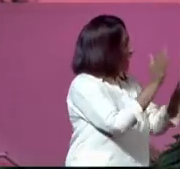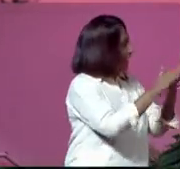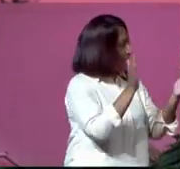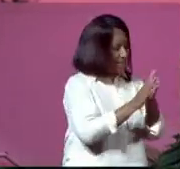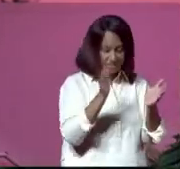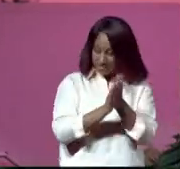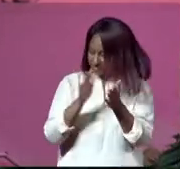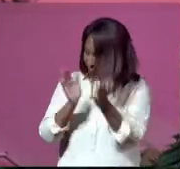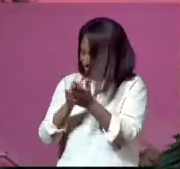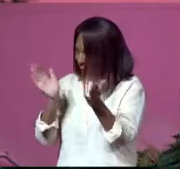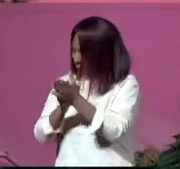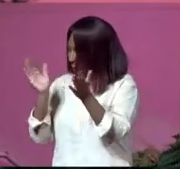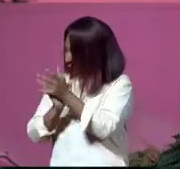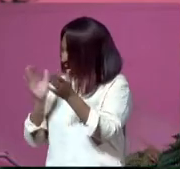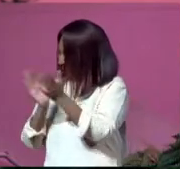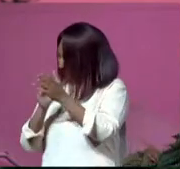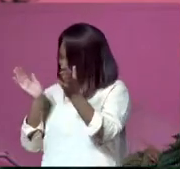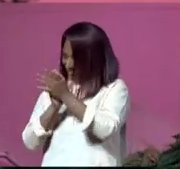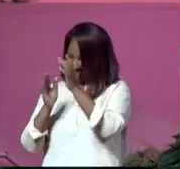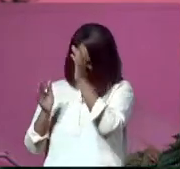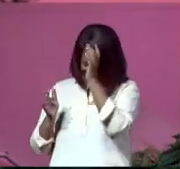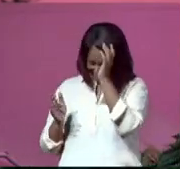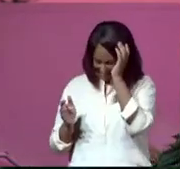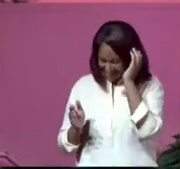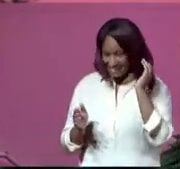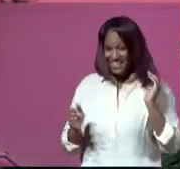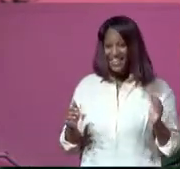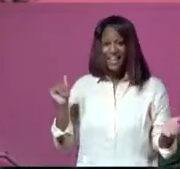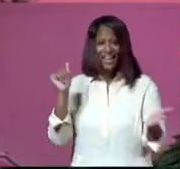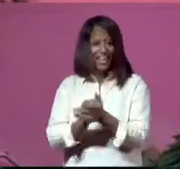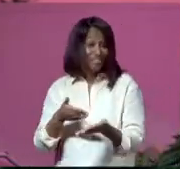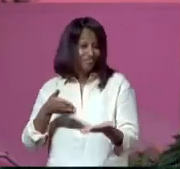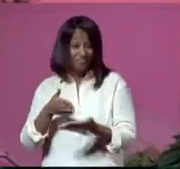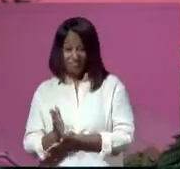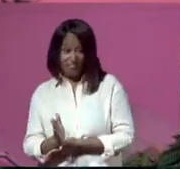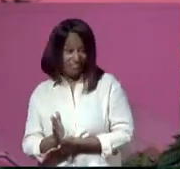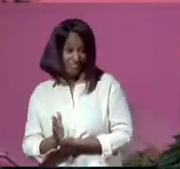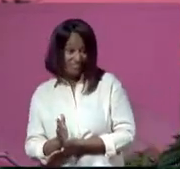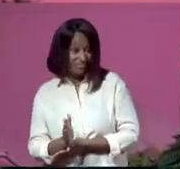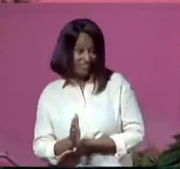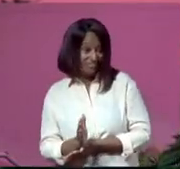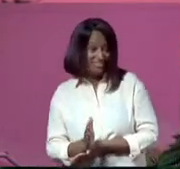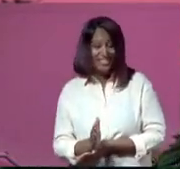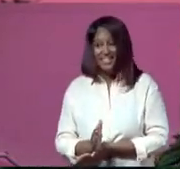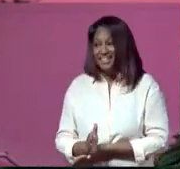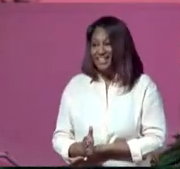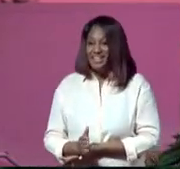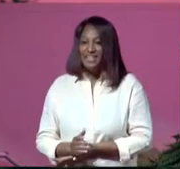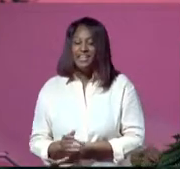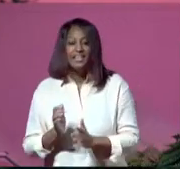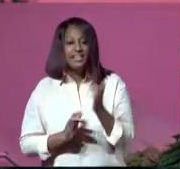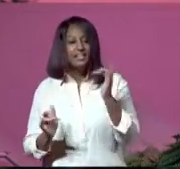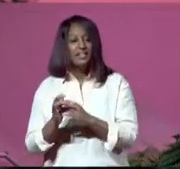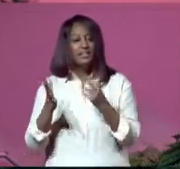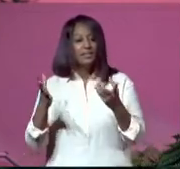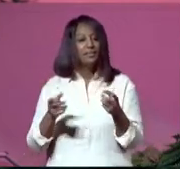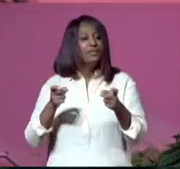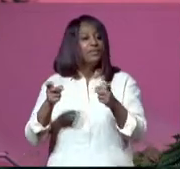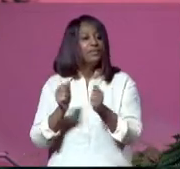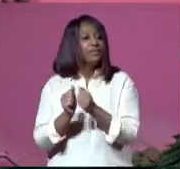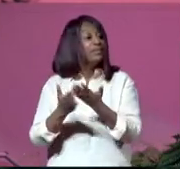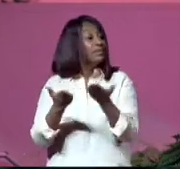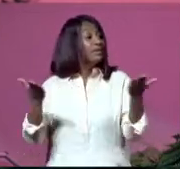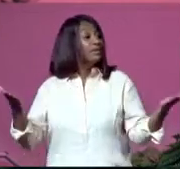That's all right, y'all give me them cute claps. That's all right. I've been coming here 20-some years. I don't really care. He wants to deal with you. So she said, give me